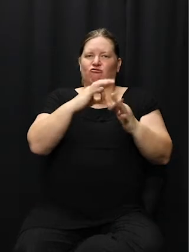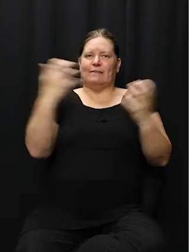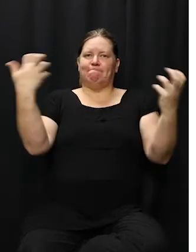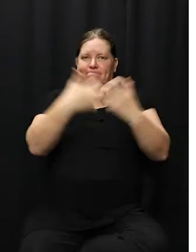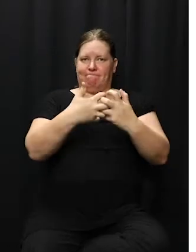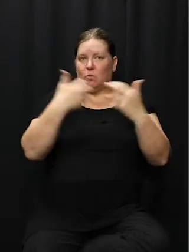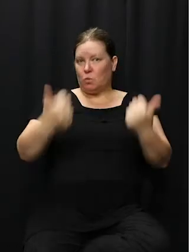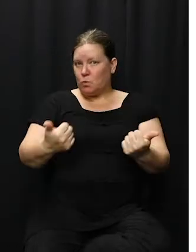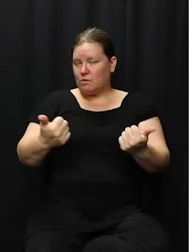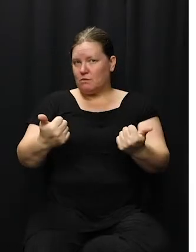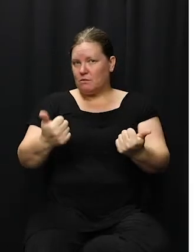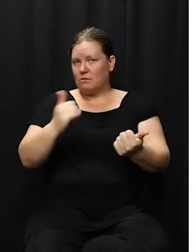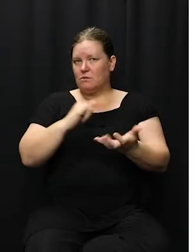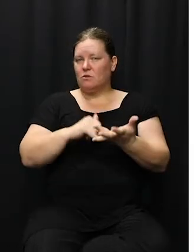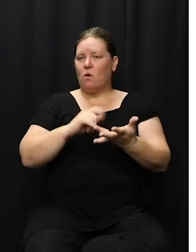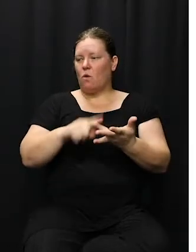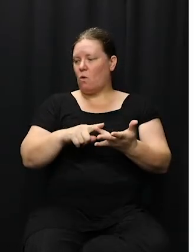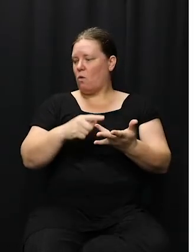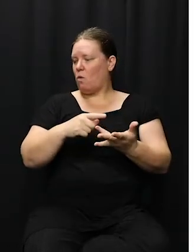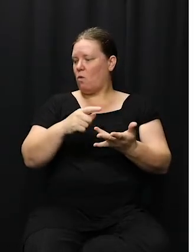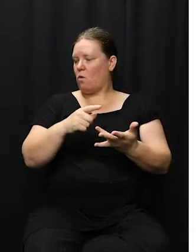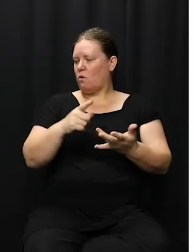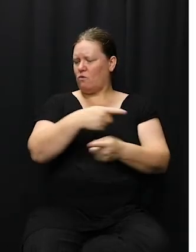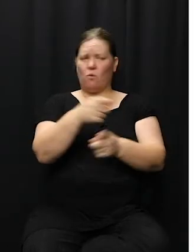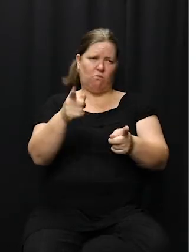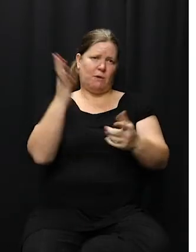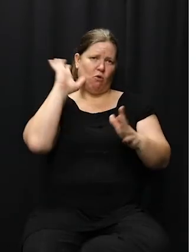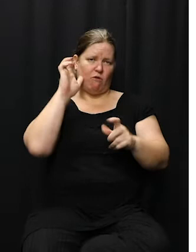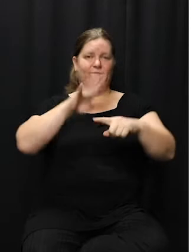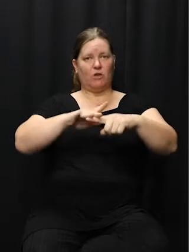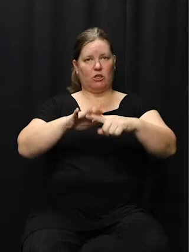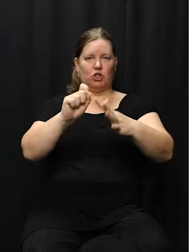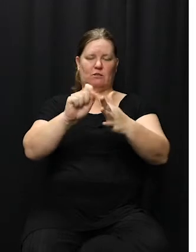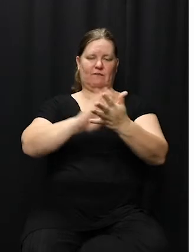match. So you've maybe all heard of phonology,